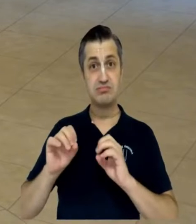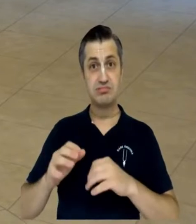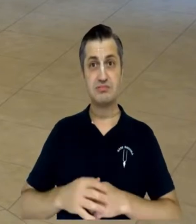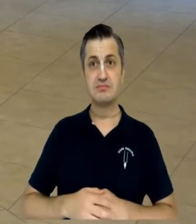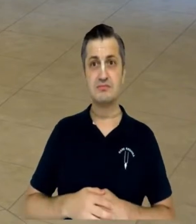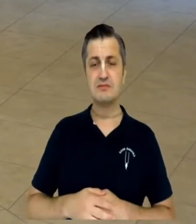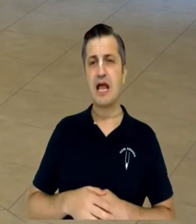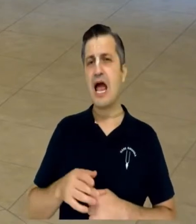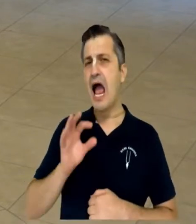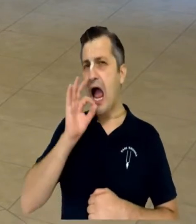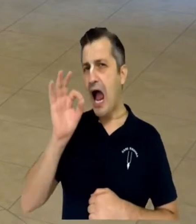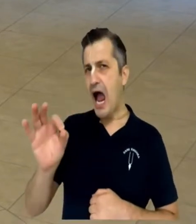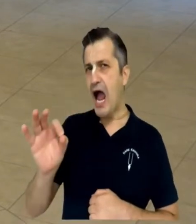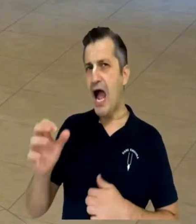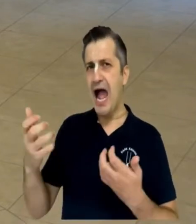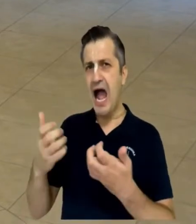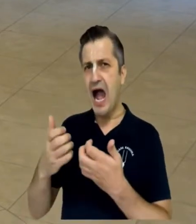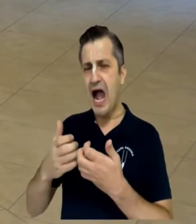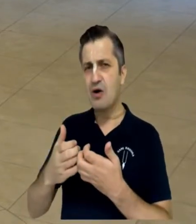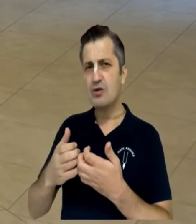did a mistake without Krishna.